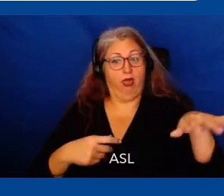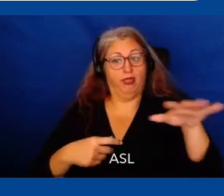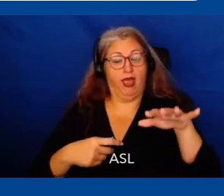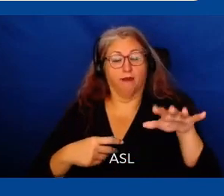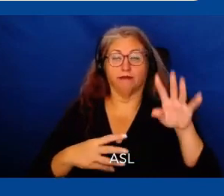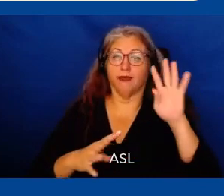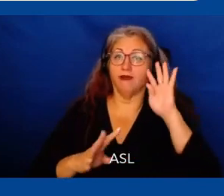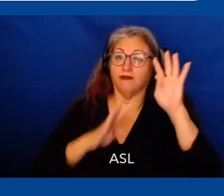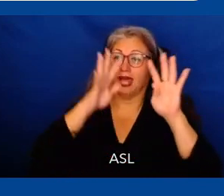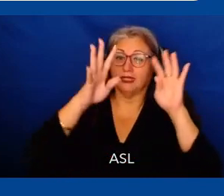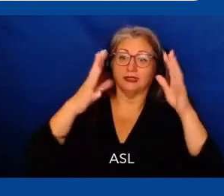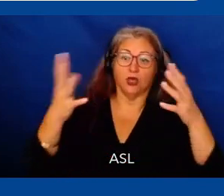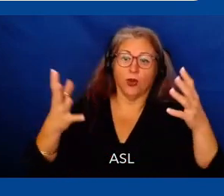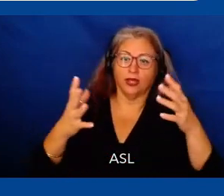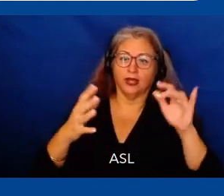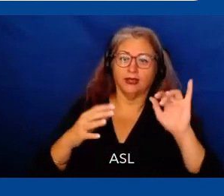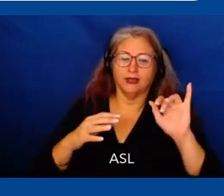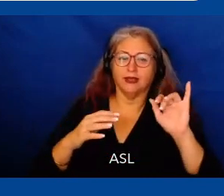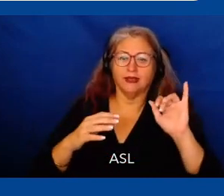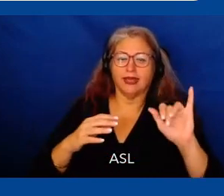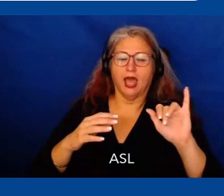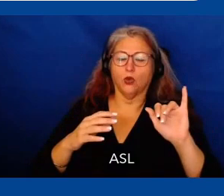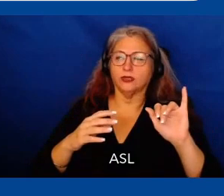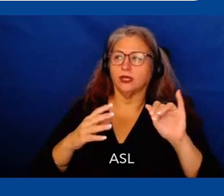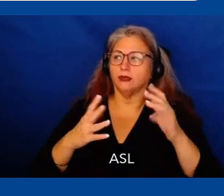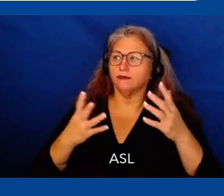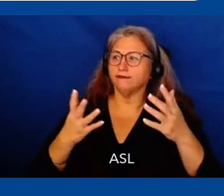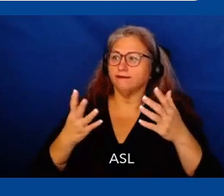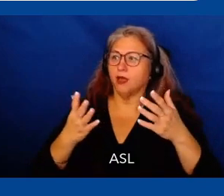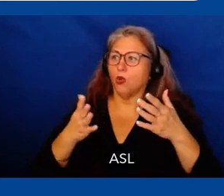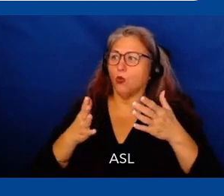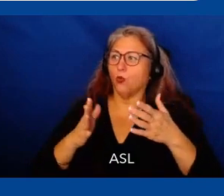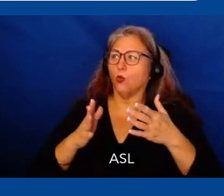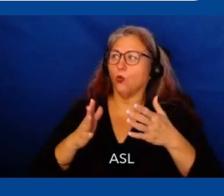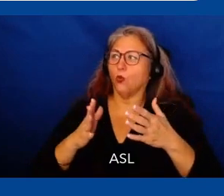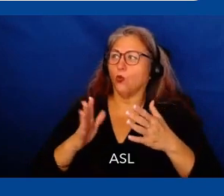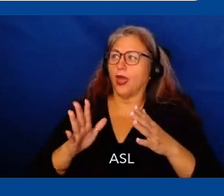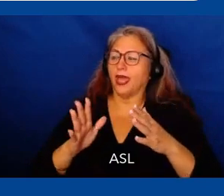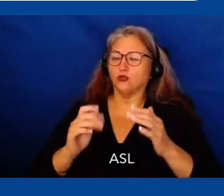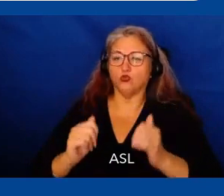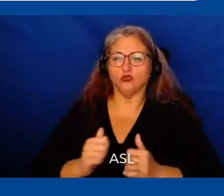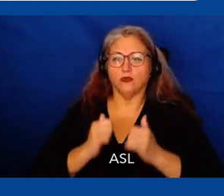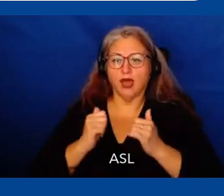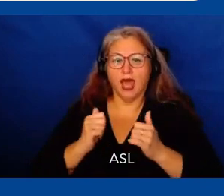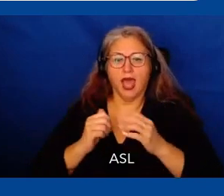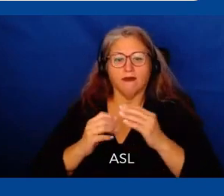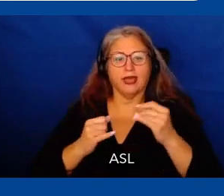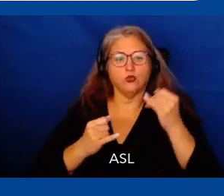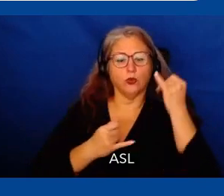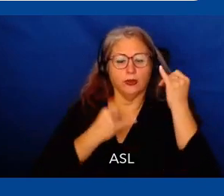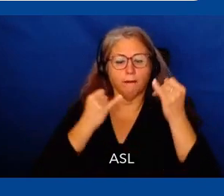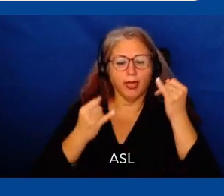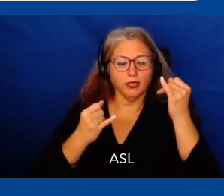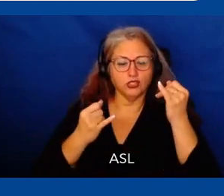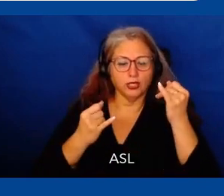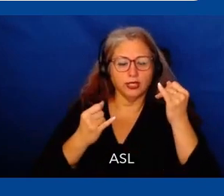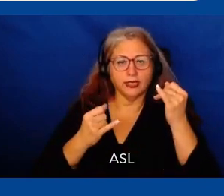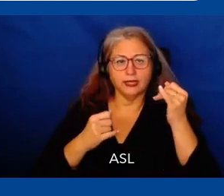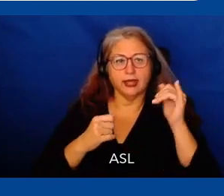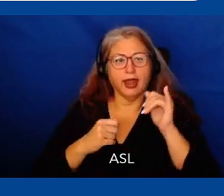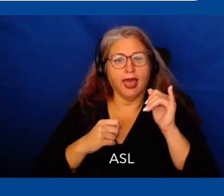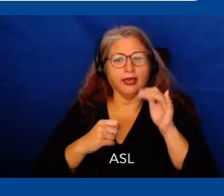them, fantasy was a whole way of of surviving and imagining like futures